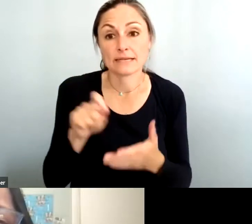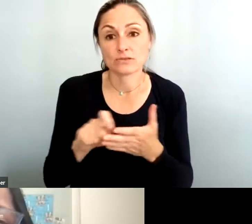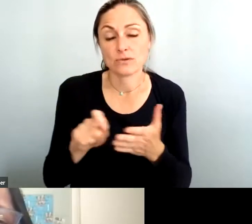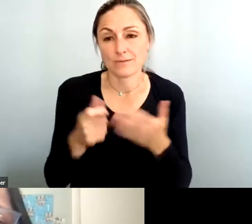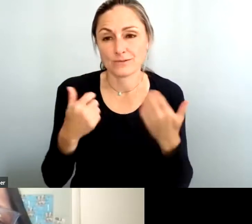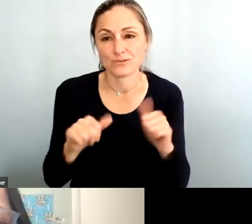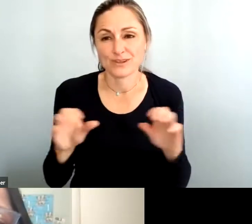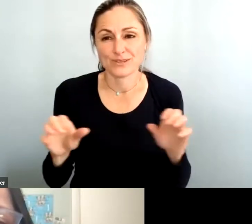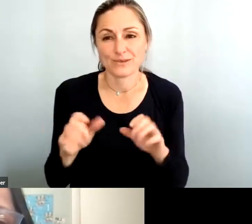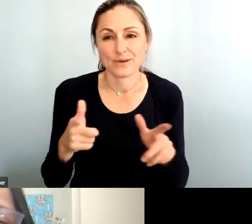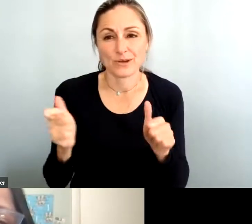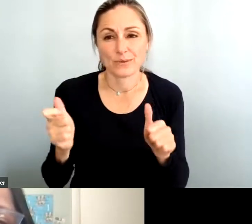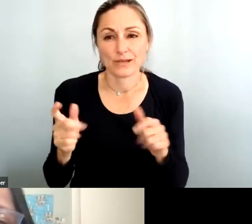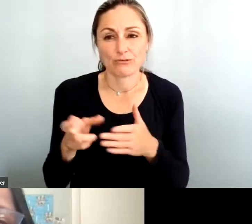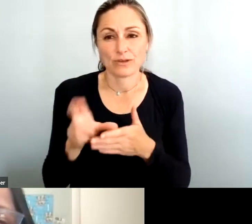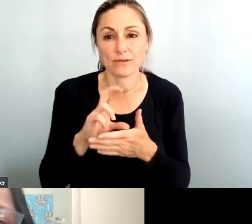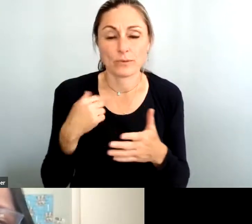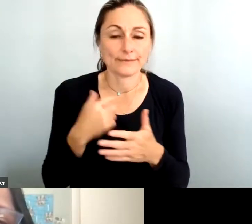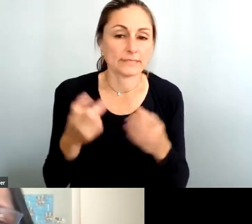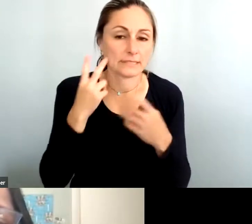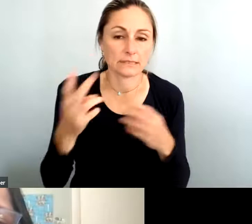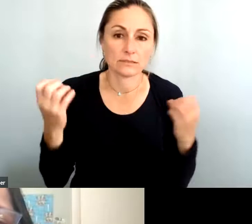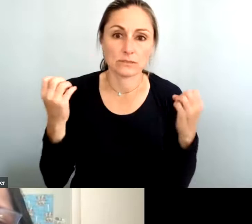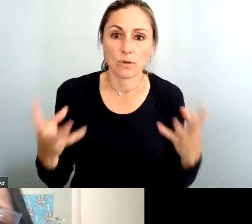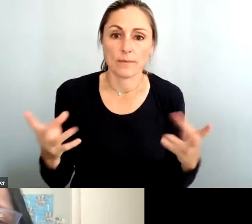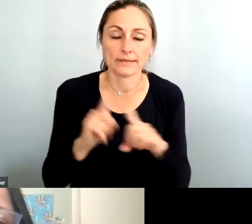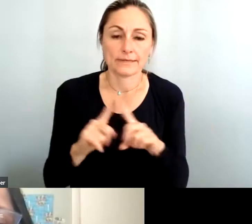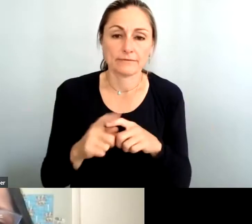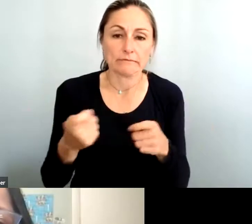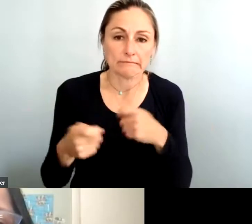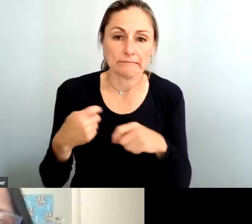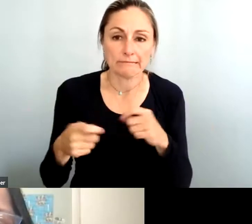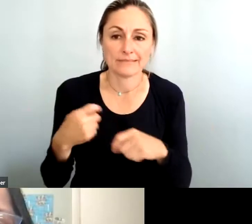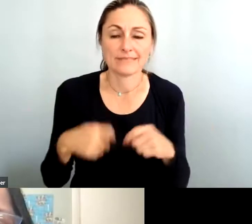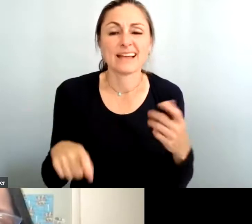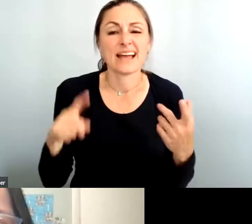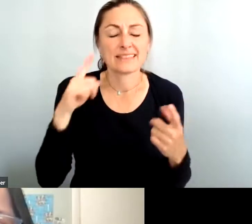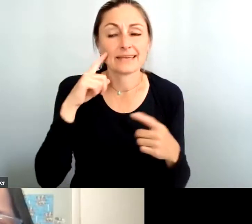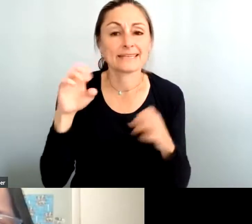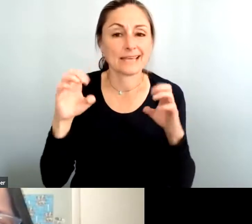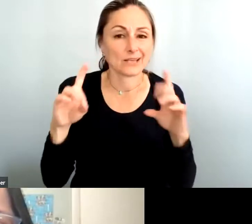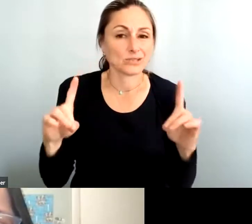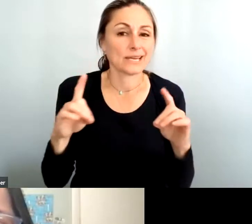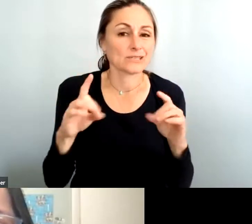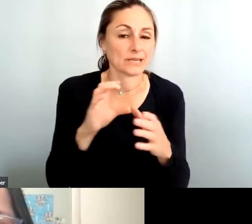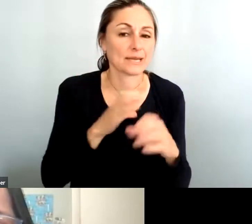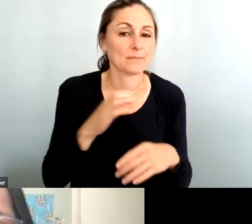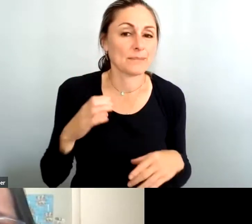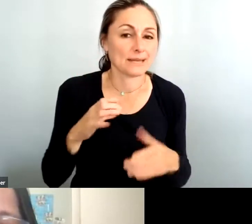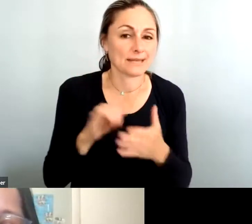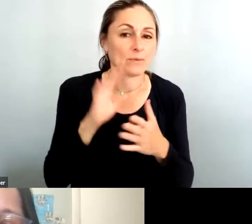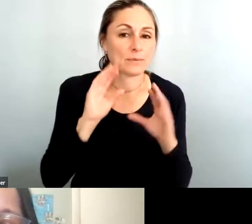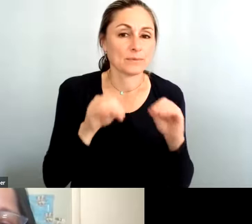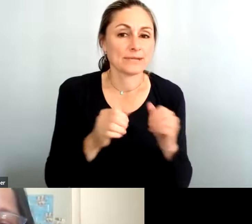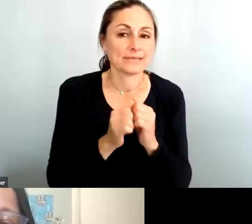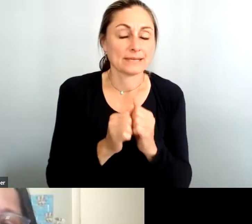a quick review because we've seen so many versions of it. I believe it is the Education Committee that will put that together. And I think they might